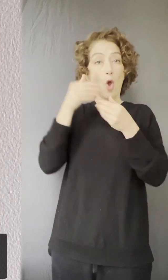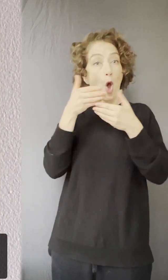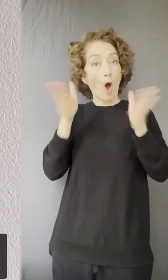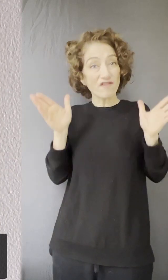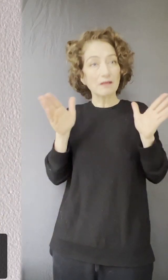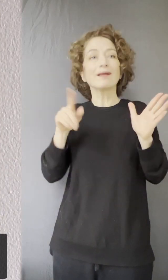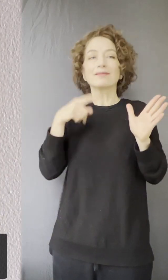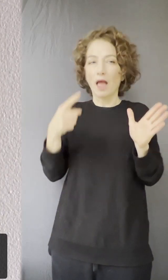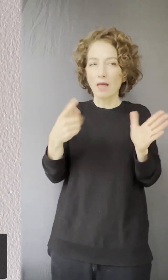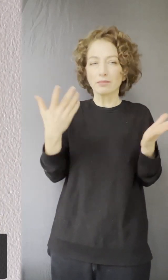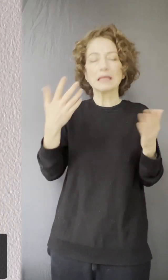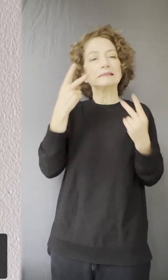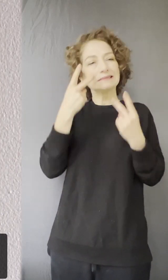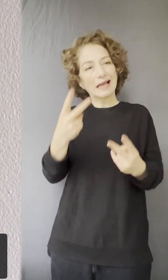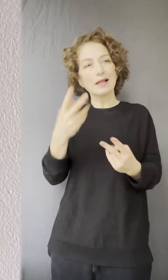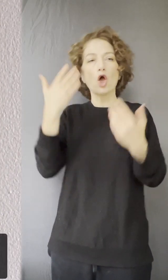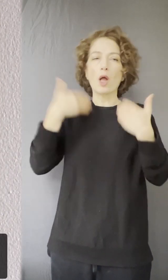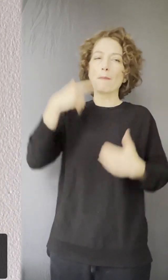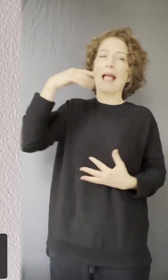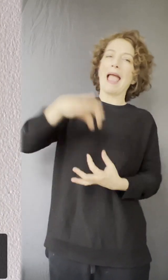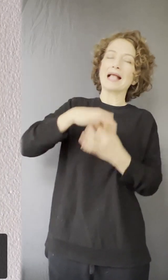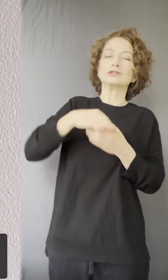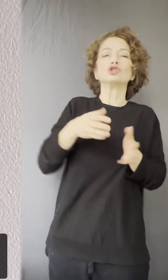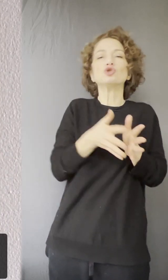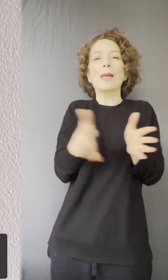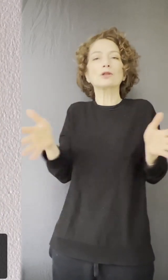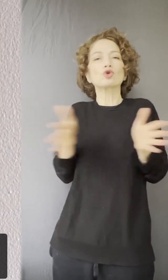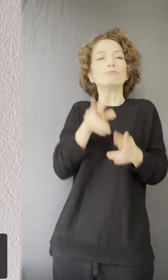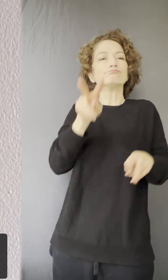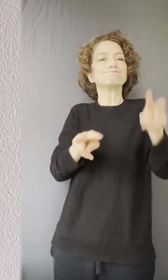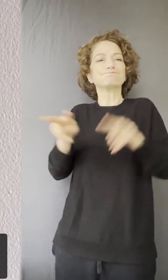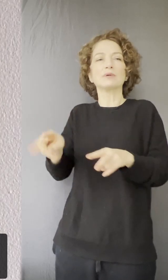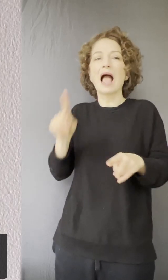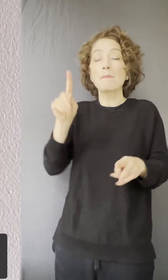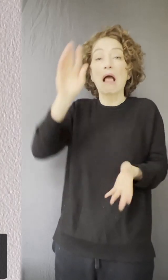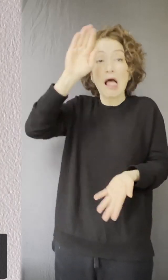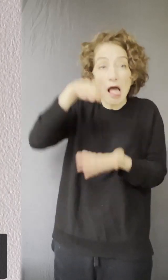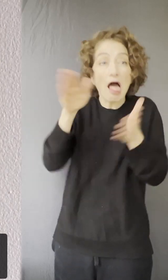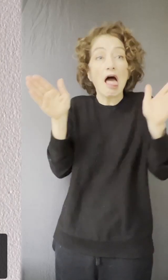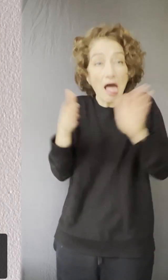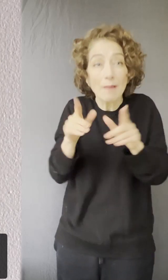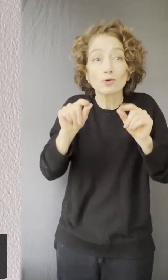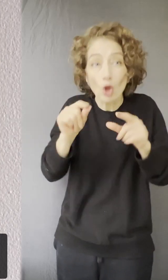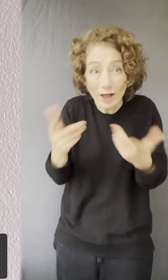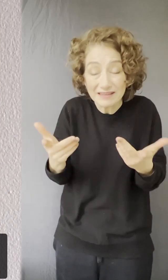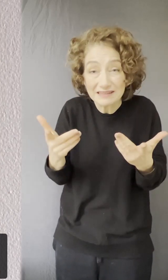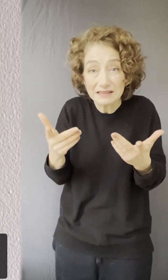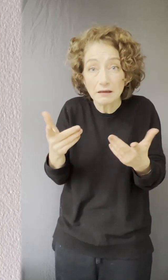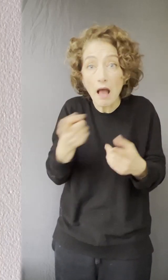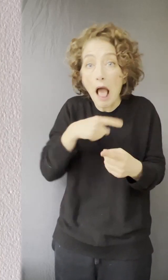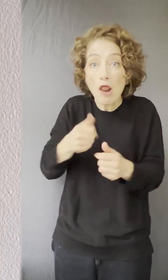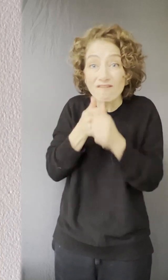spectrums by creating a standard model that can effortlessly meet capitalism's goals.